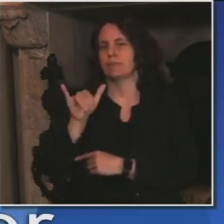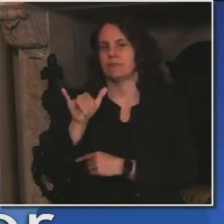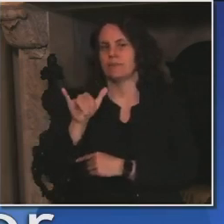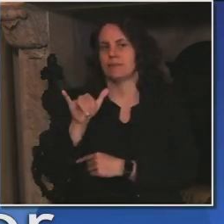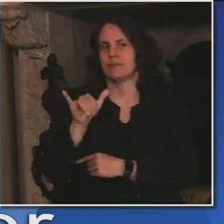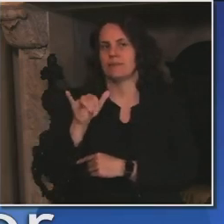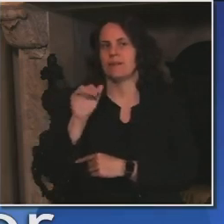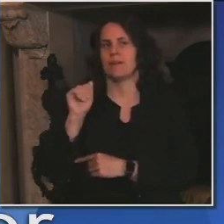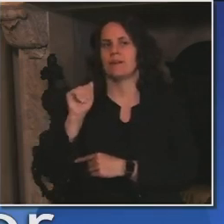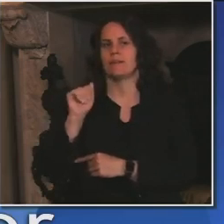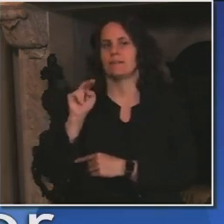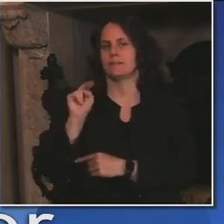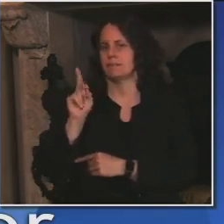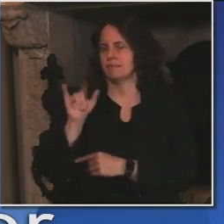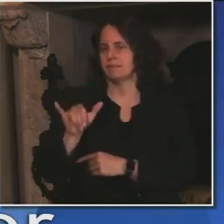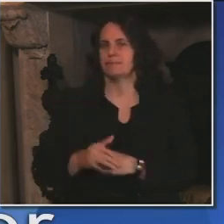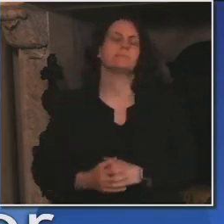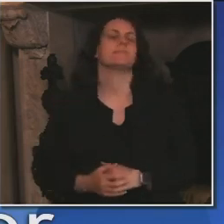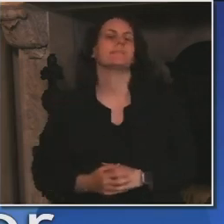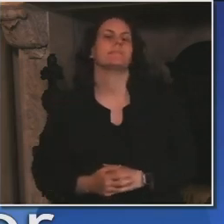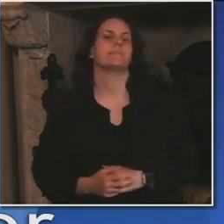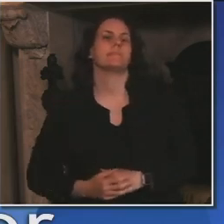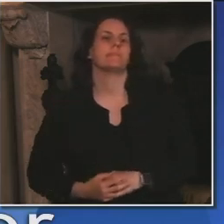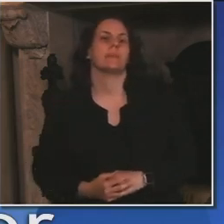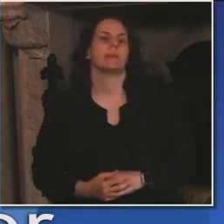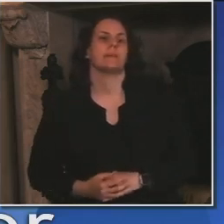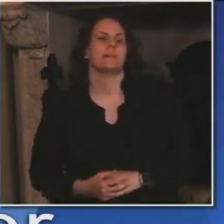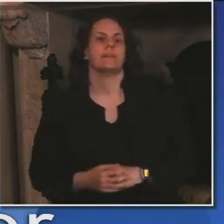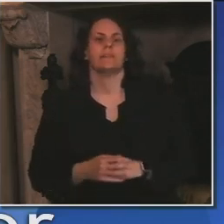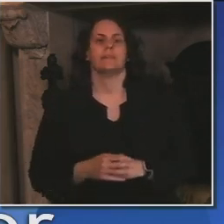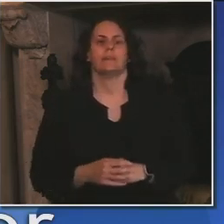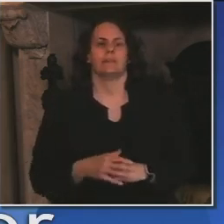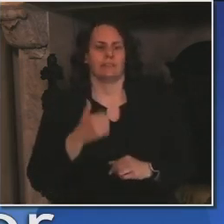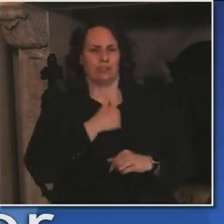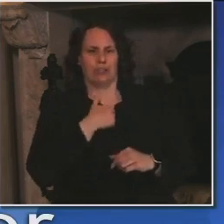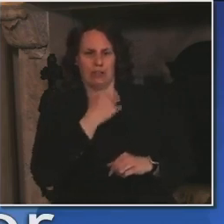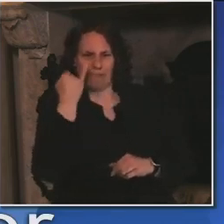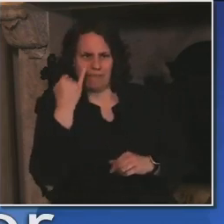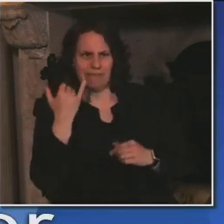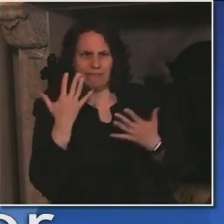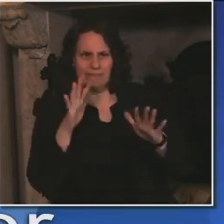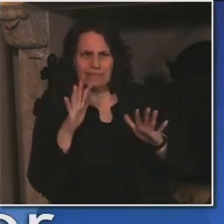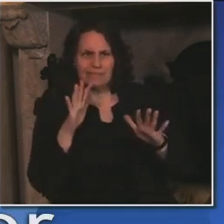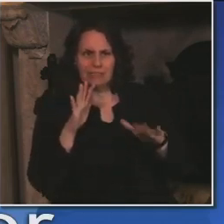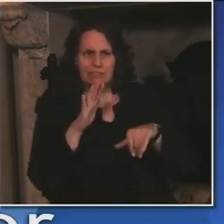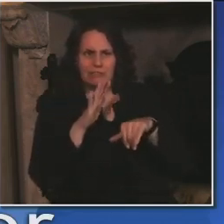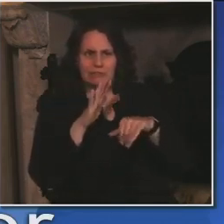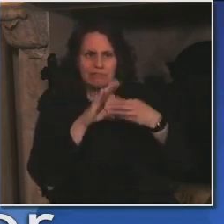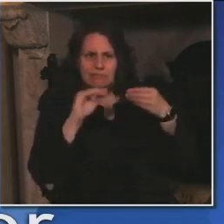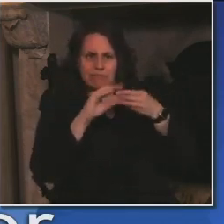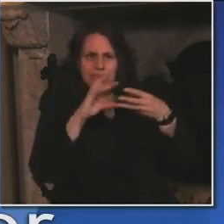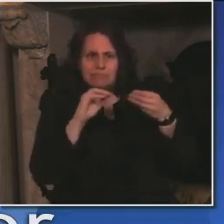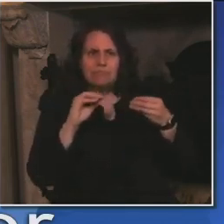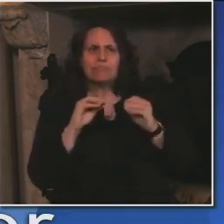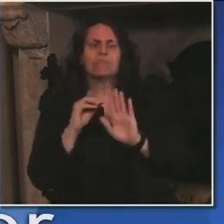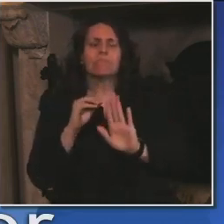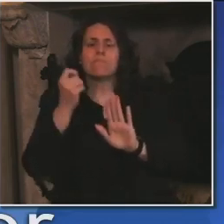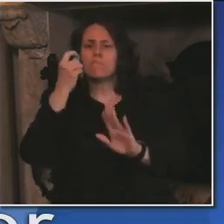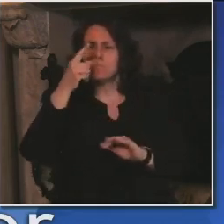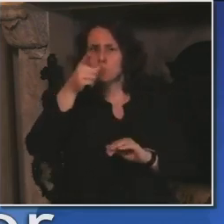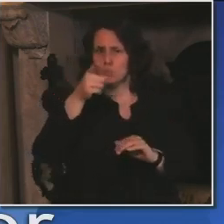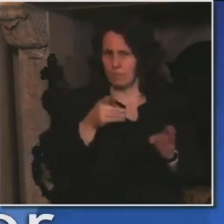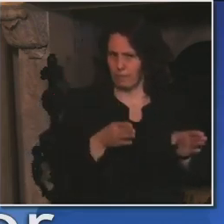Hi, thanks for taking my question. I'm sorry if this has been talked about before, but is there any plan to reopen those state parks that were